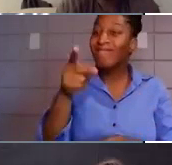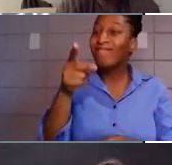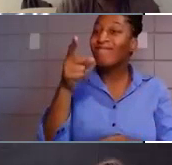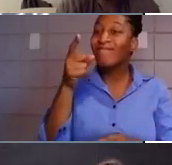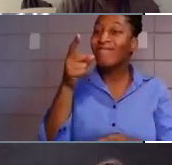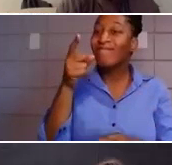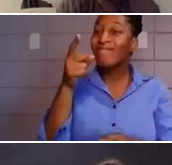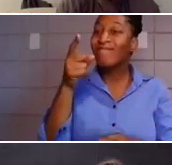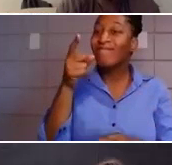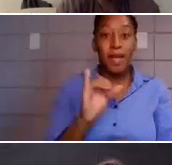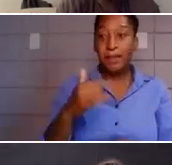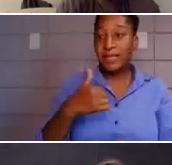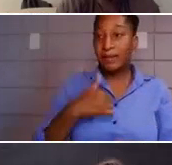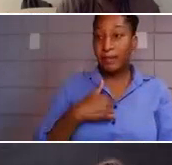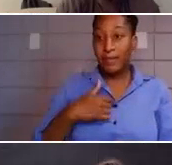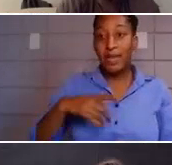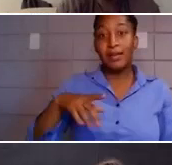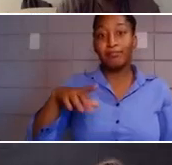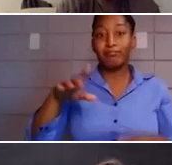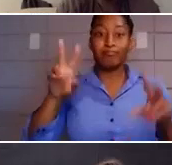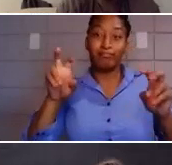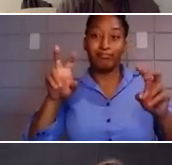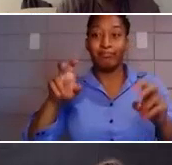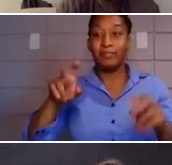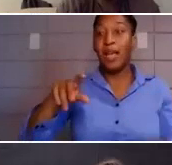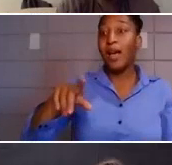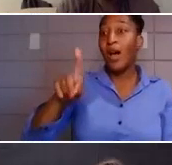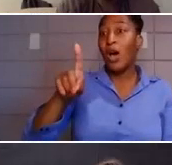1720. I got a little bit more because